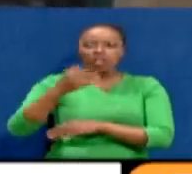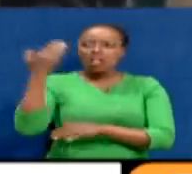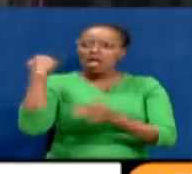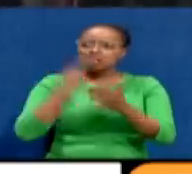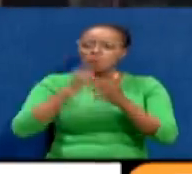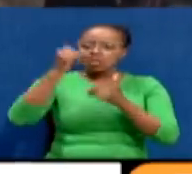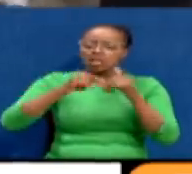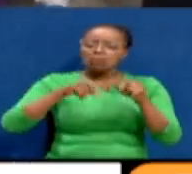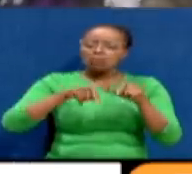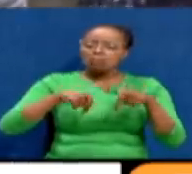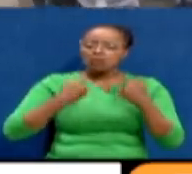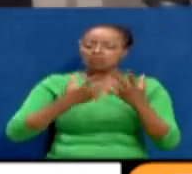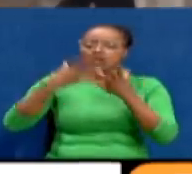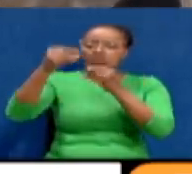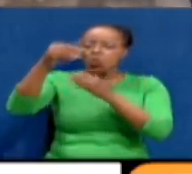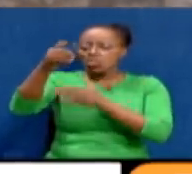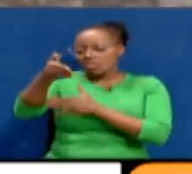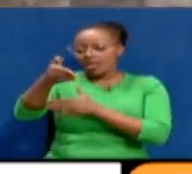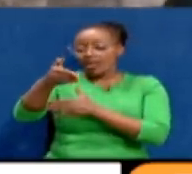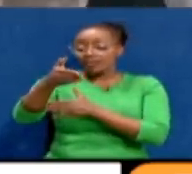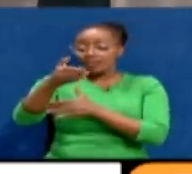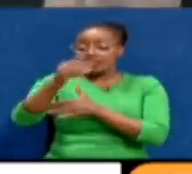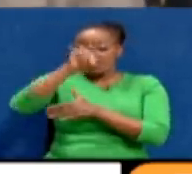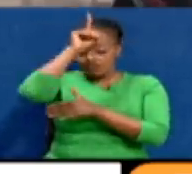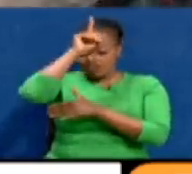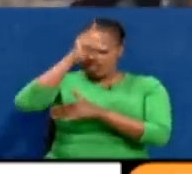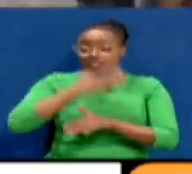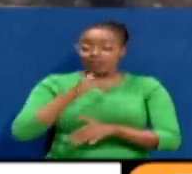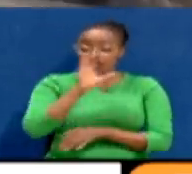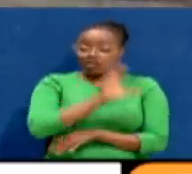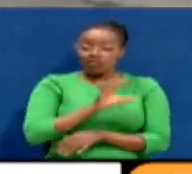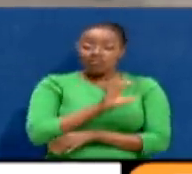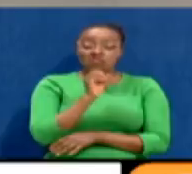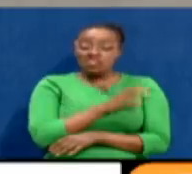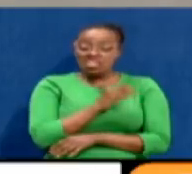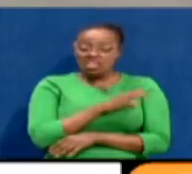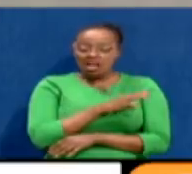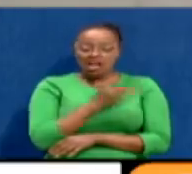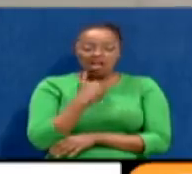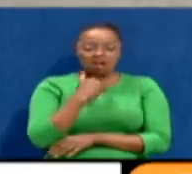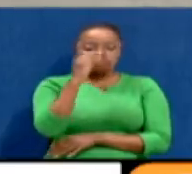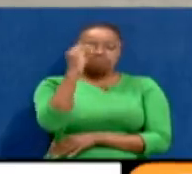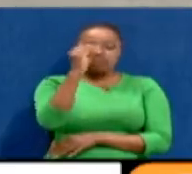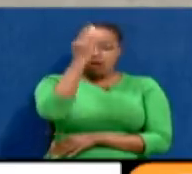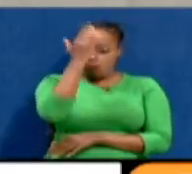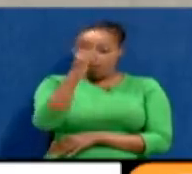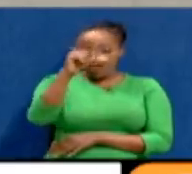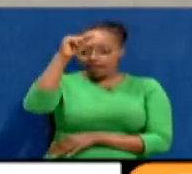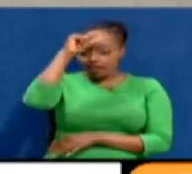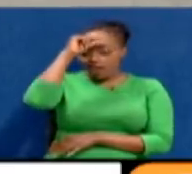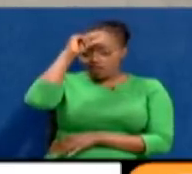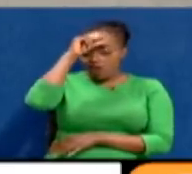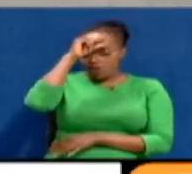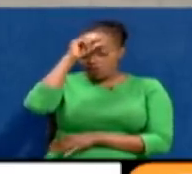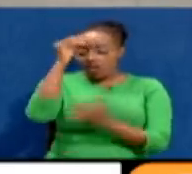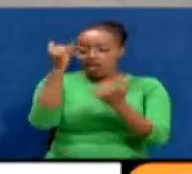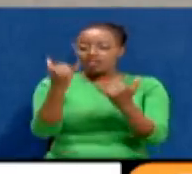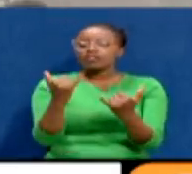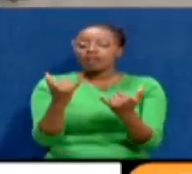last weekend, and even beyond. The fear is gone, and this is because the government is